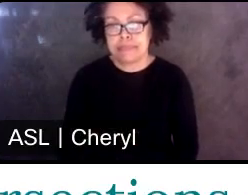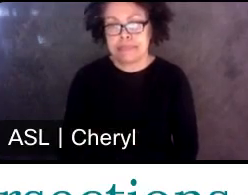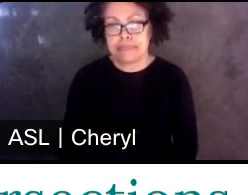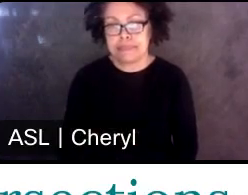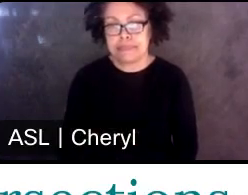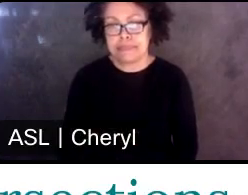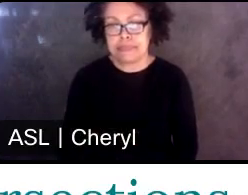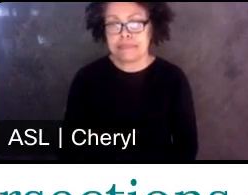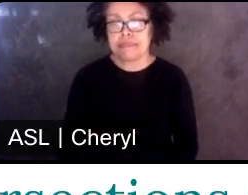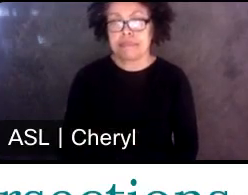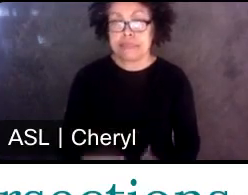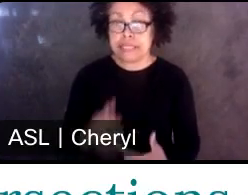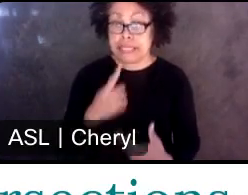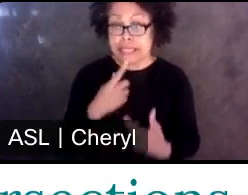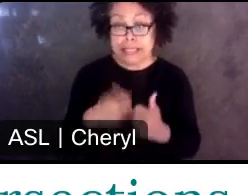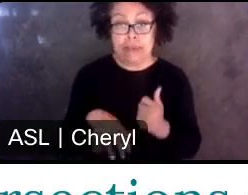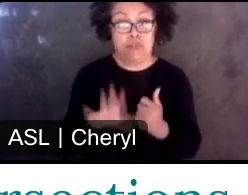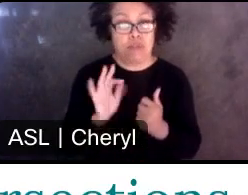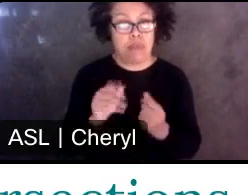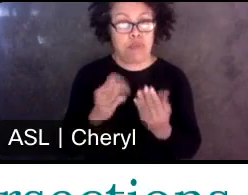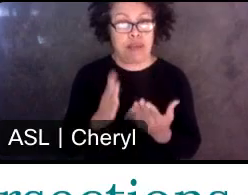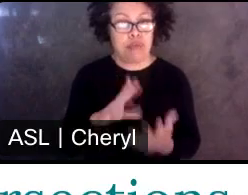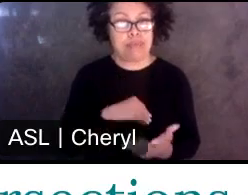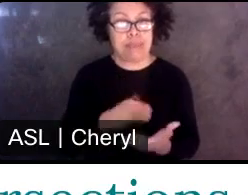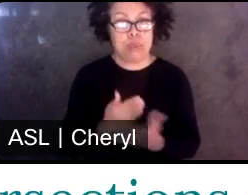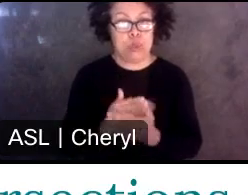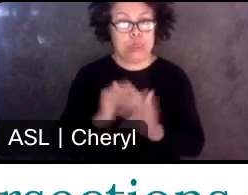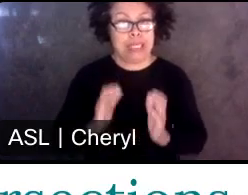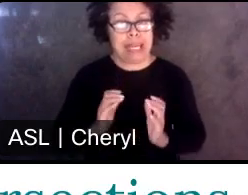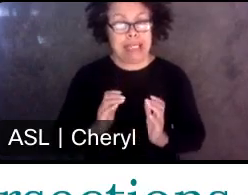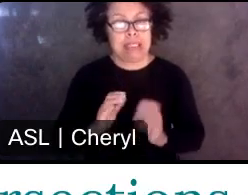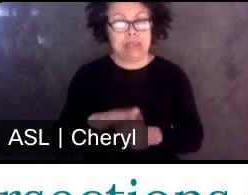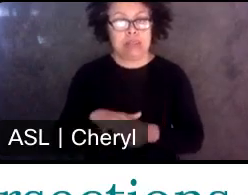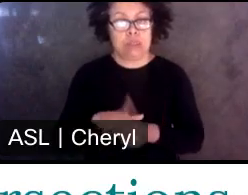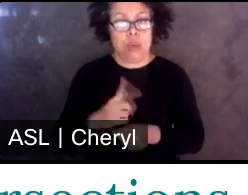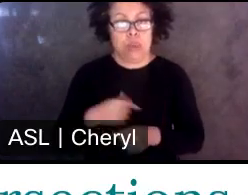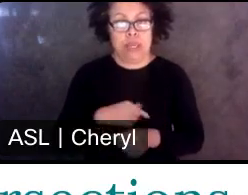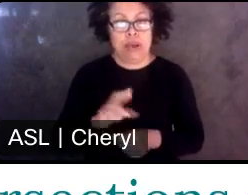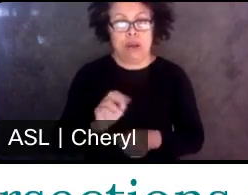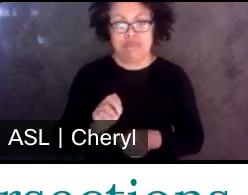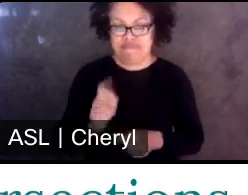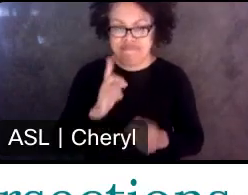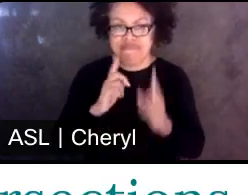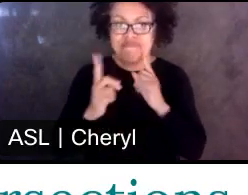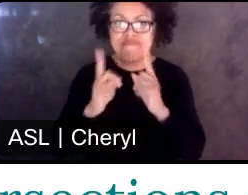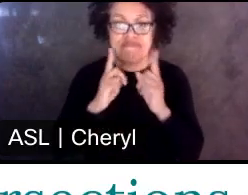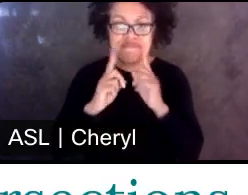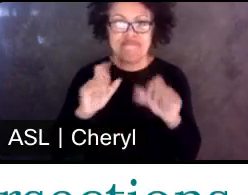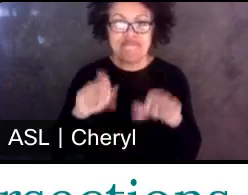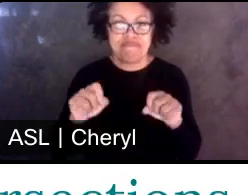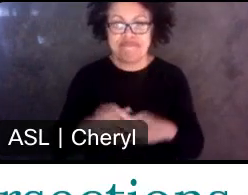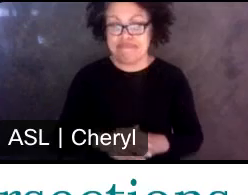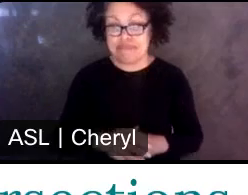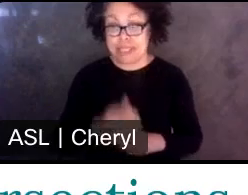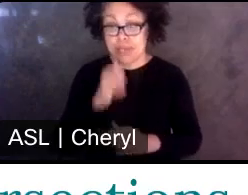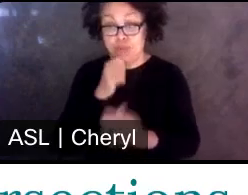We have it's difficult to find providers accepting new clients in our area. Definitely heard that a lot. For shelter residents